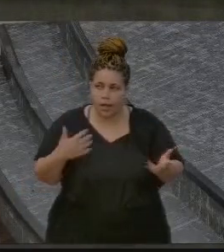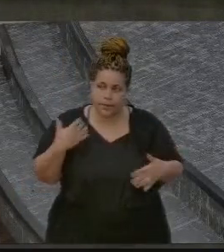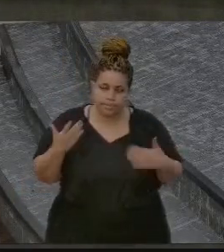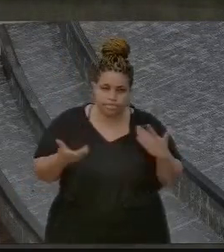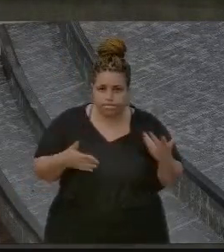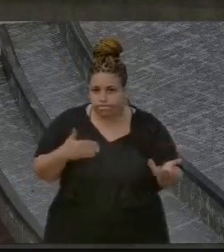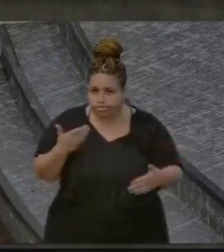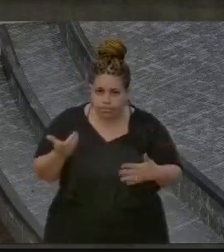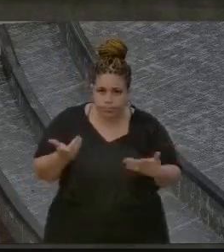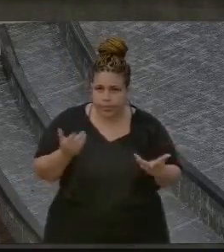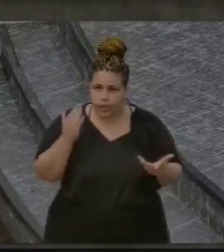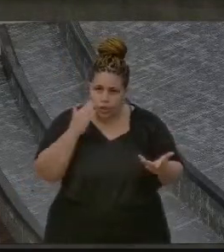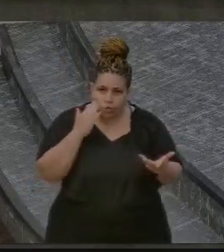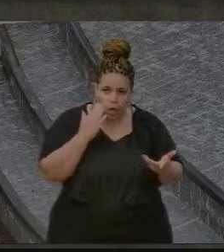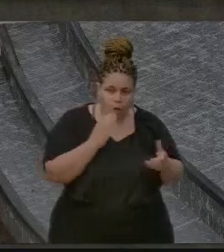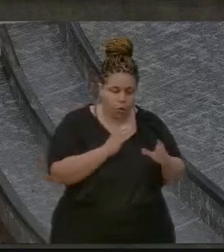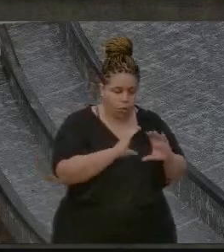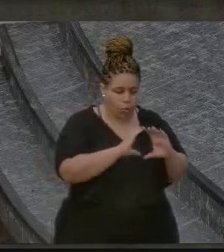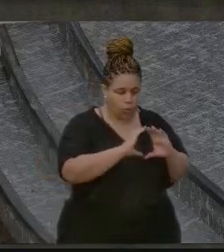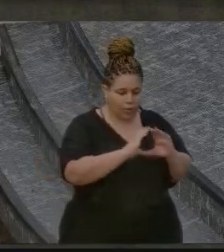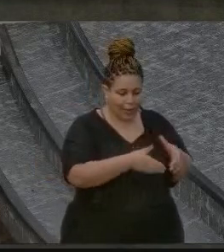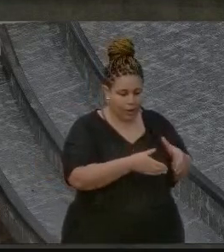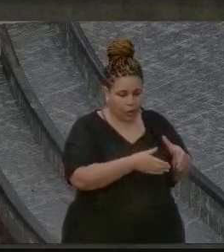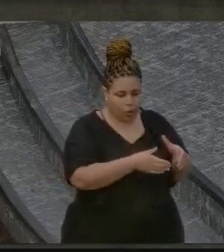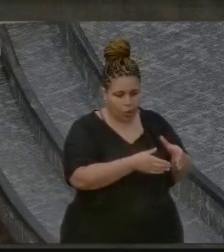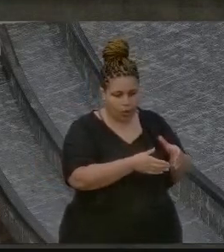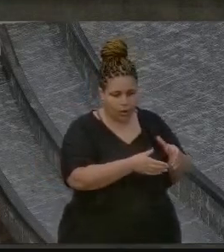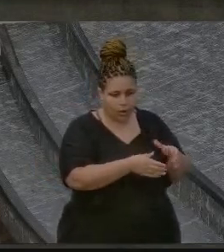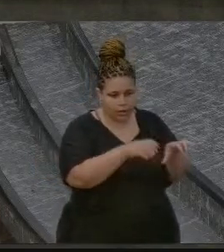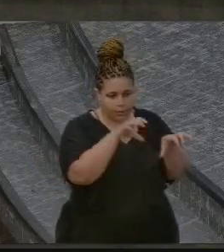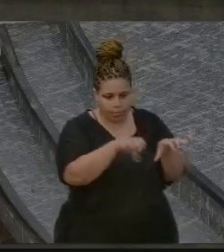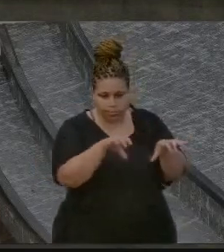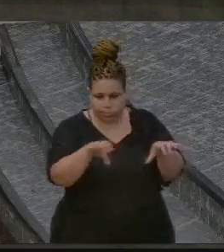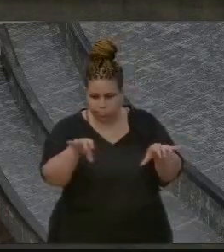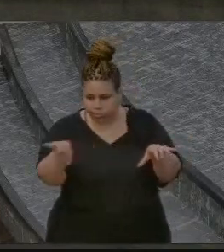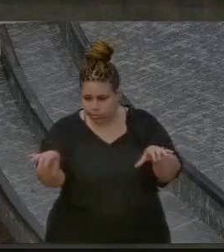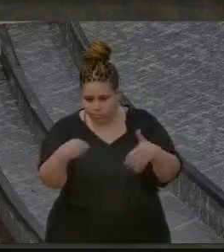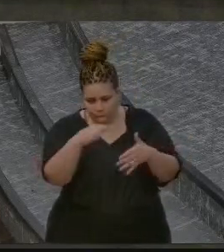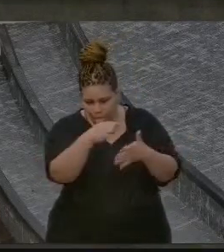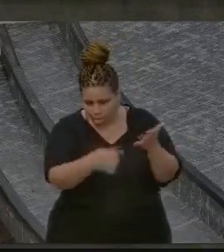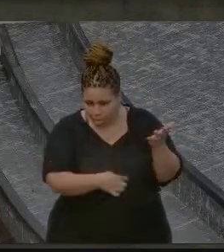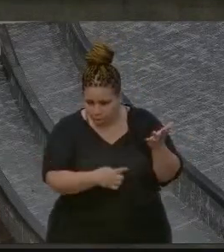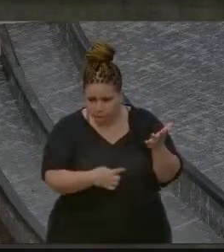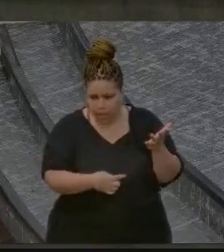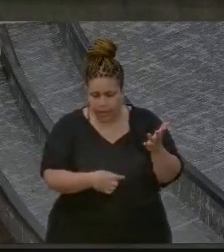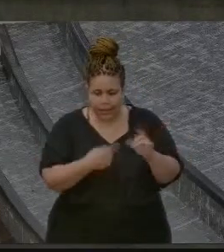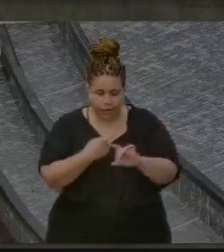these categories came from something else or a law or,